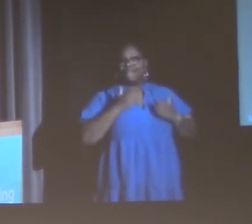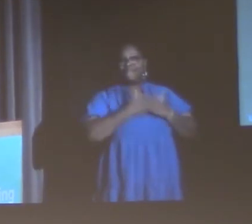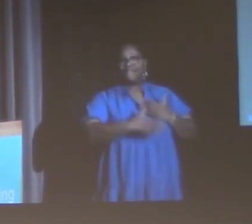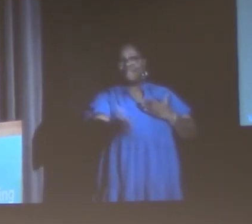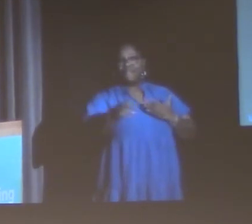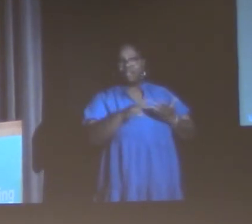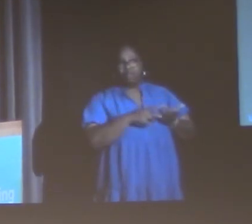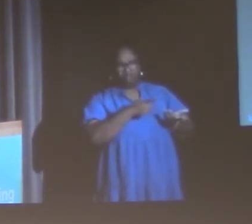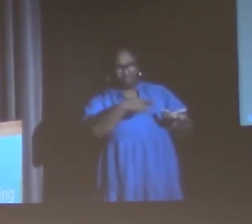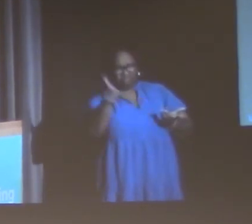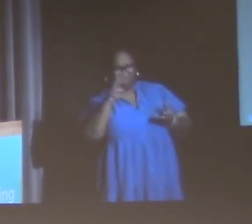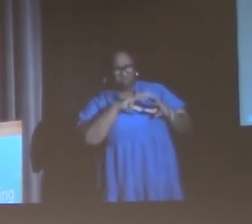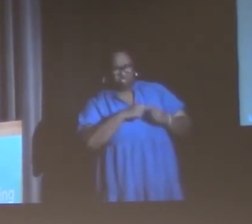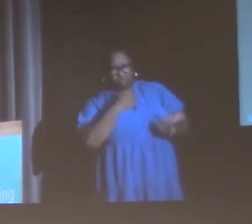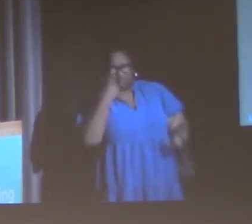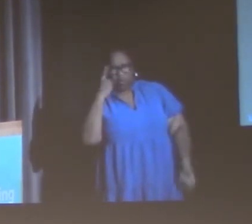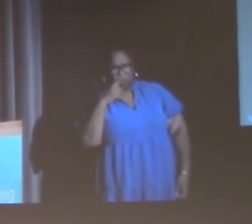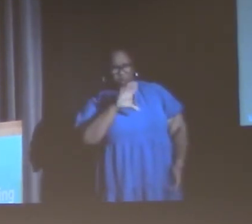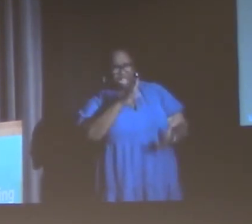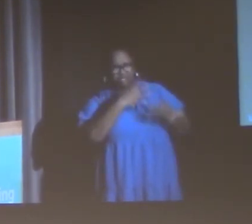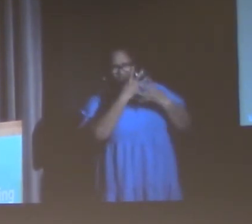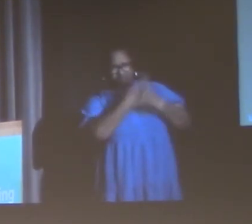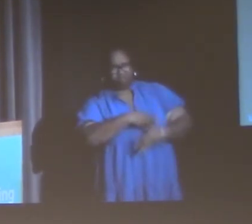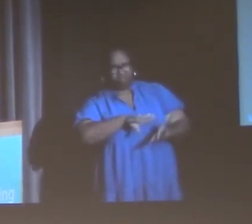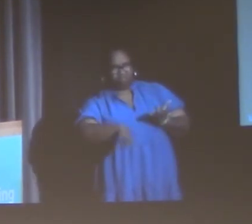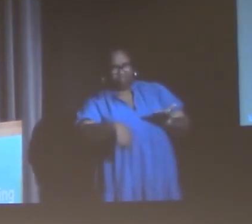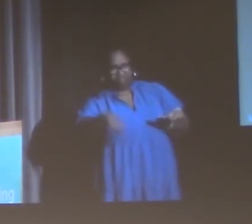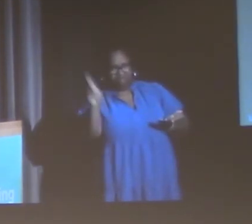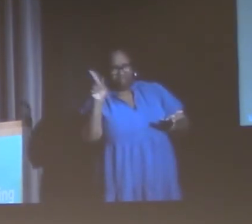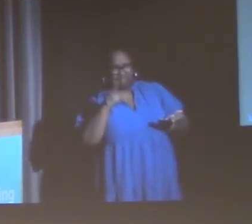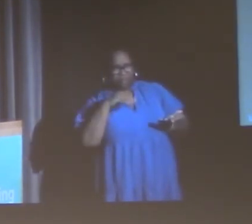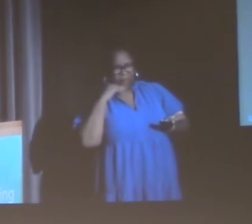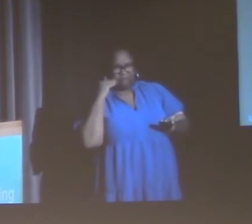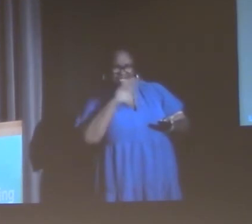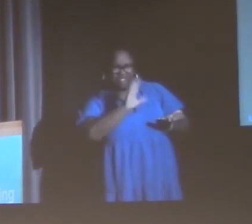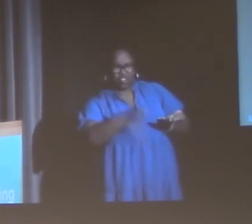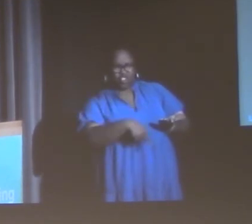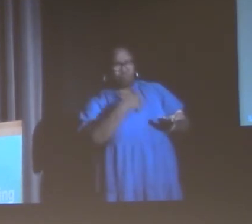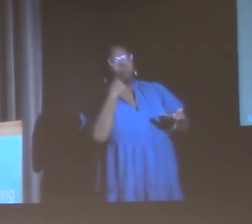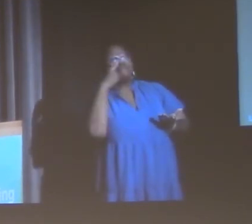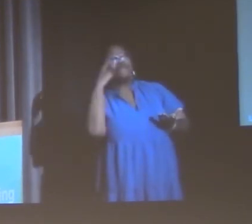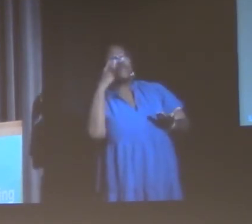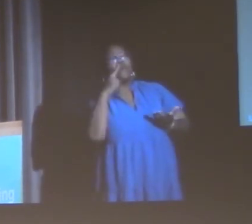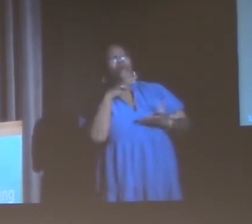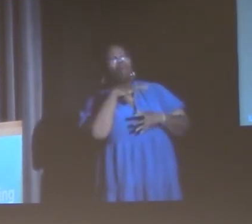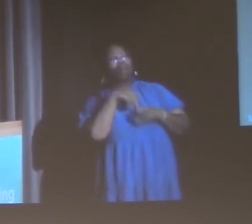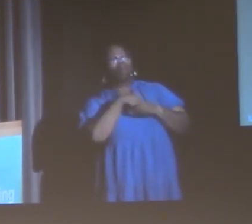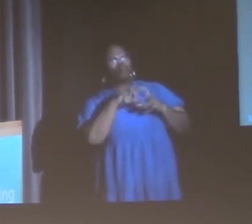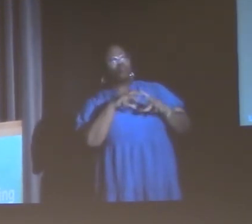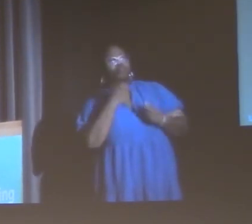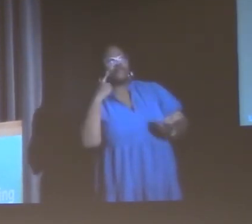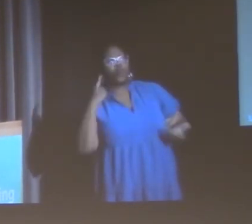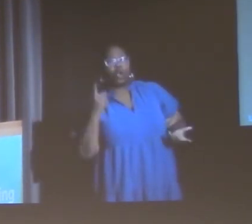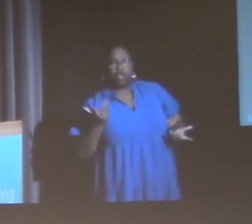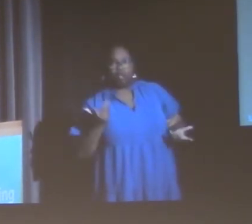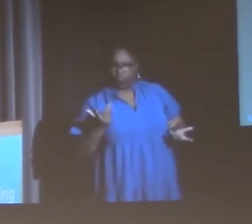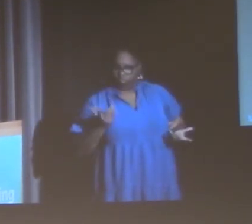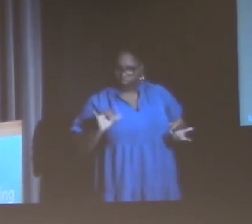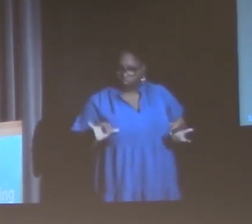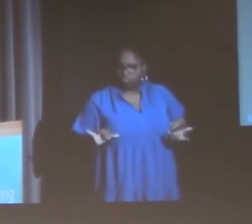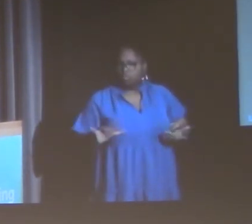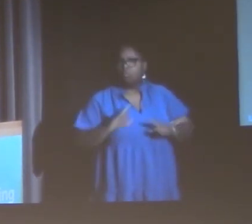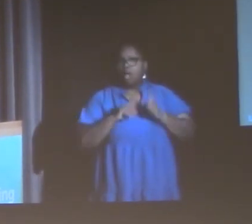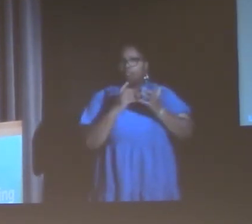to go to this workshop because you're never getting out. So like, what's the point? But we've engaged with some of his instructors. We've engaged with folks working in the